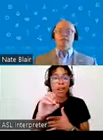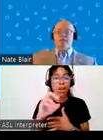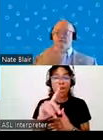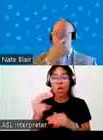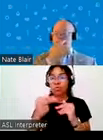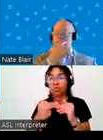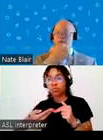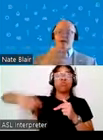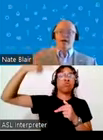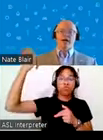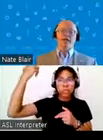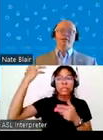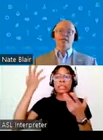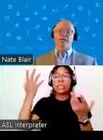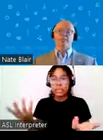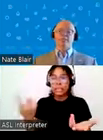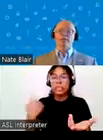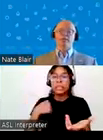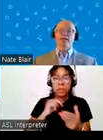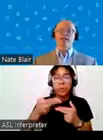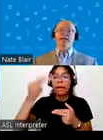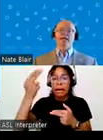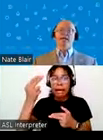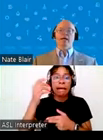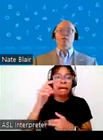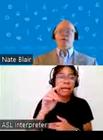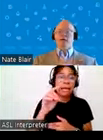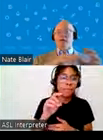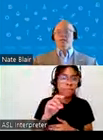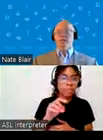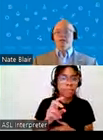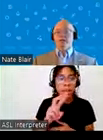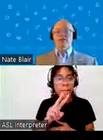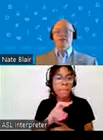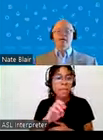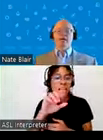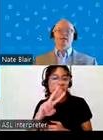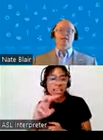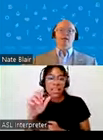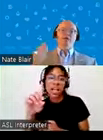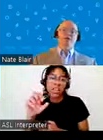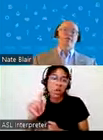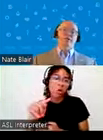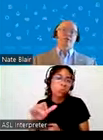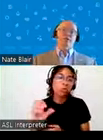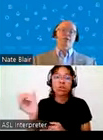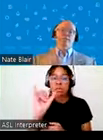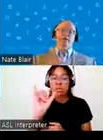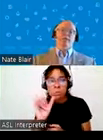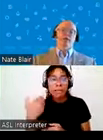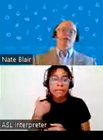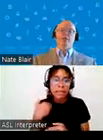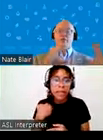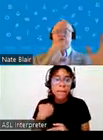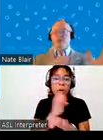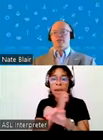increasing significantly. So we have high EV adoption, and whereas in our default case, energy efficiency